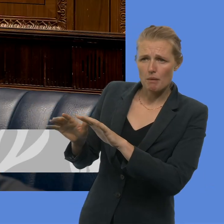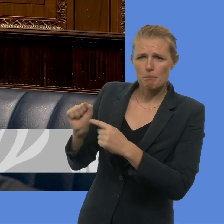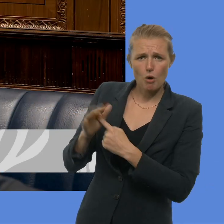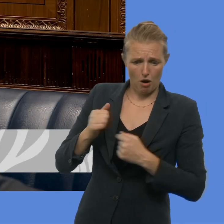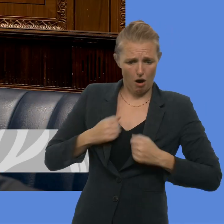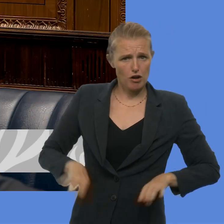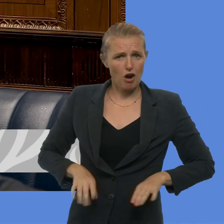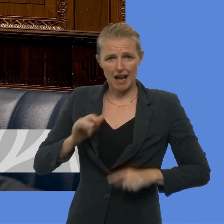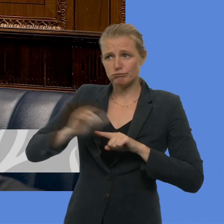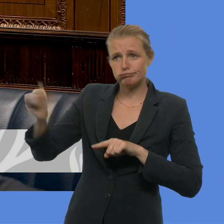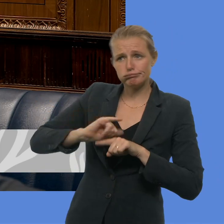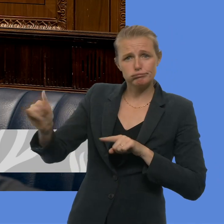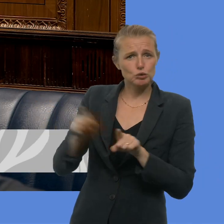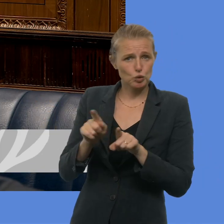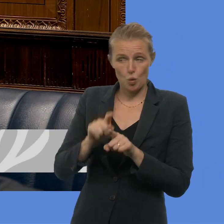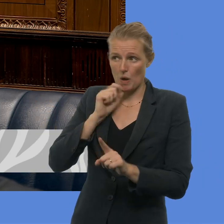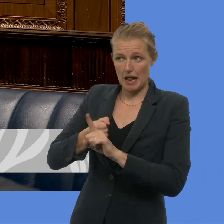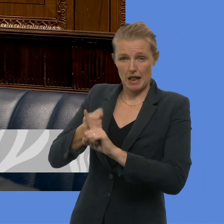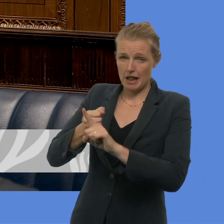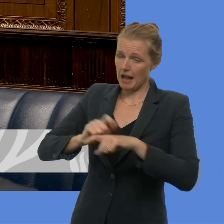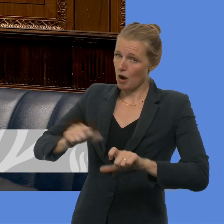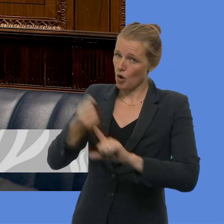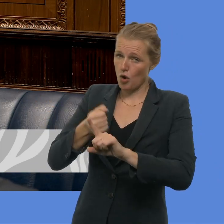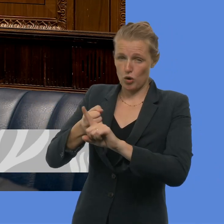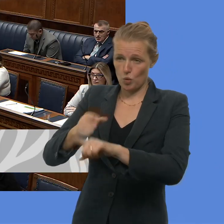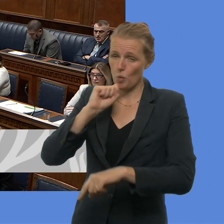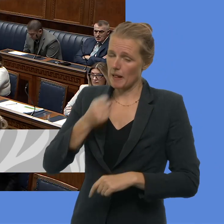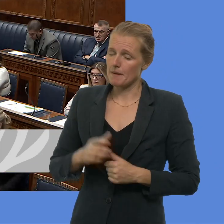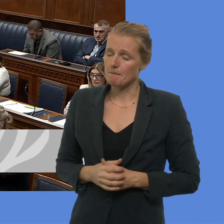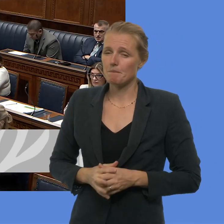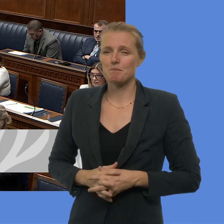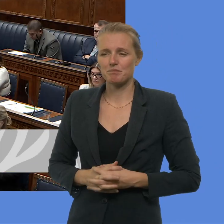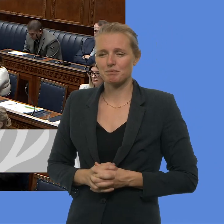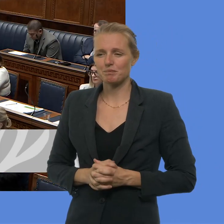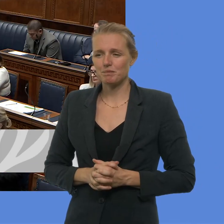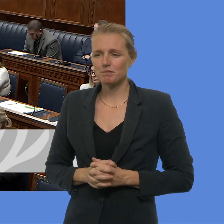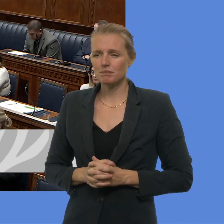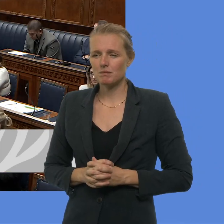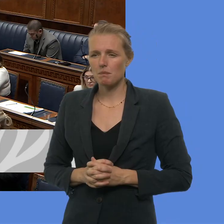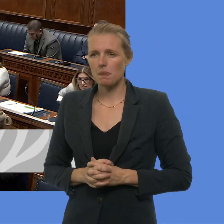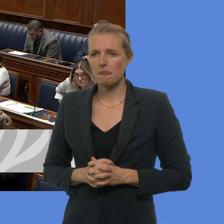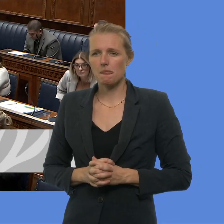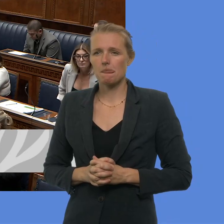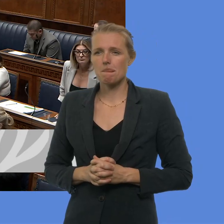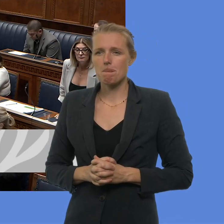that freedom of movement, so we will continue to make that case. Timothy Gaston. Question 2.